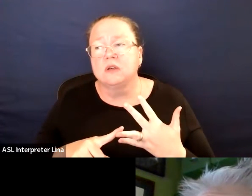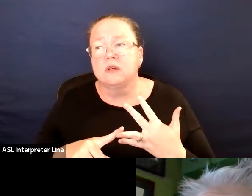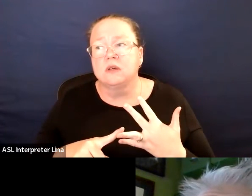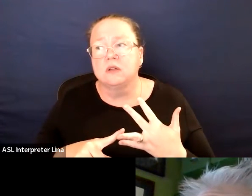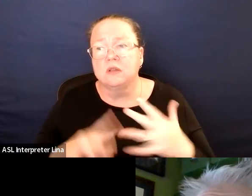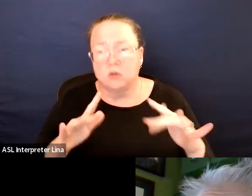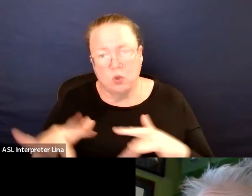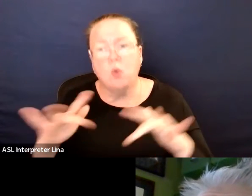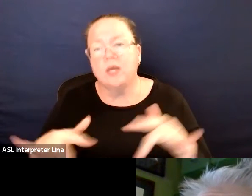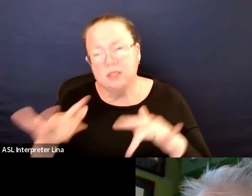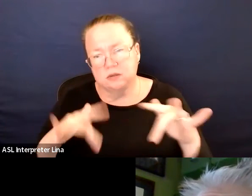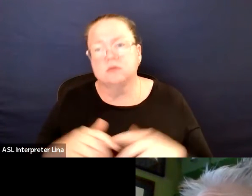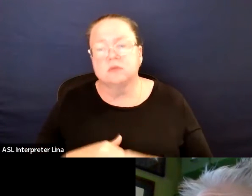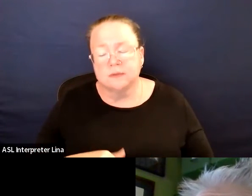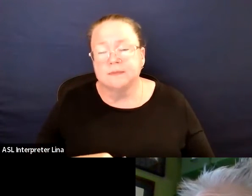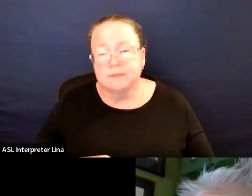recordings.